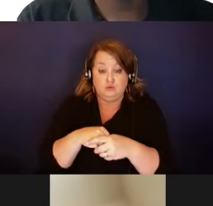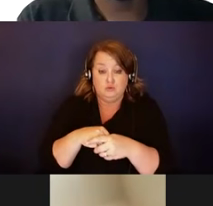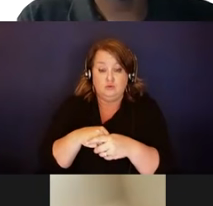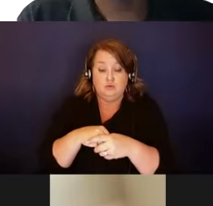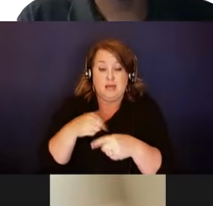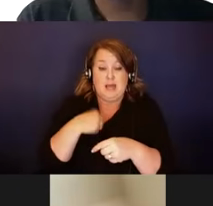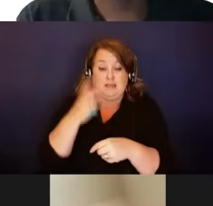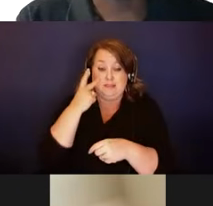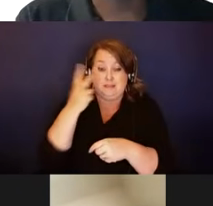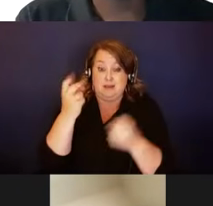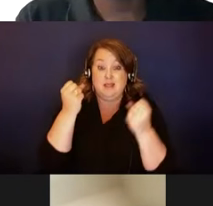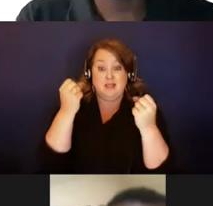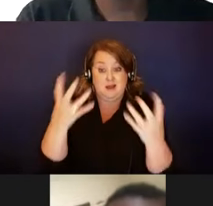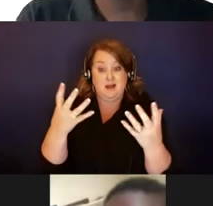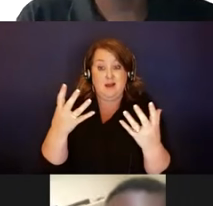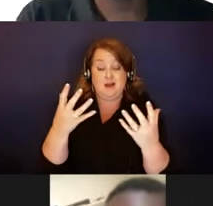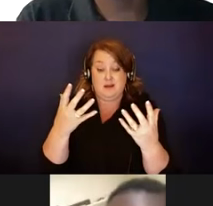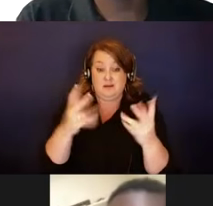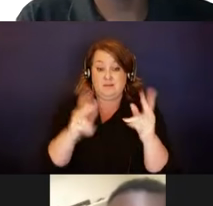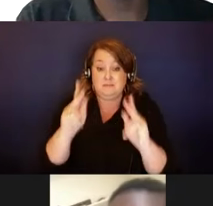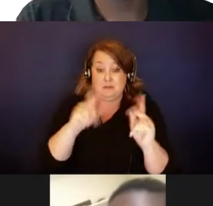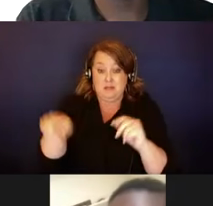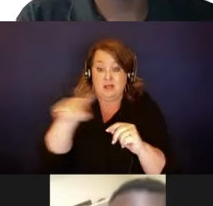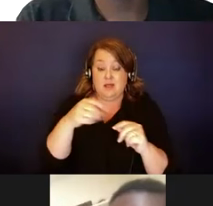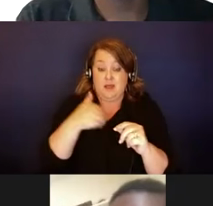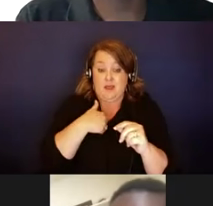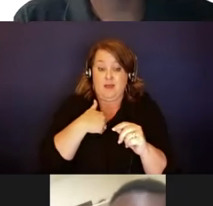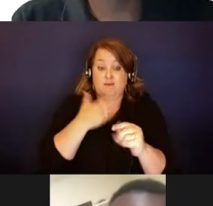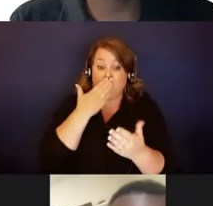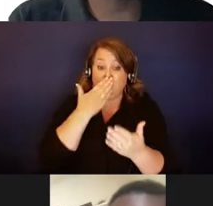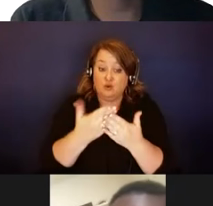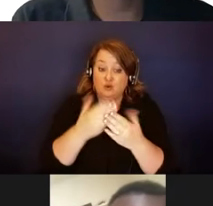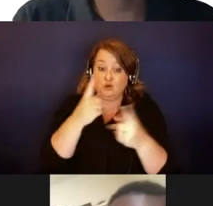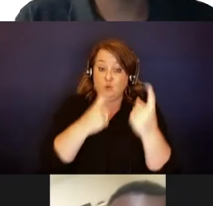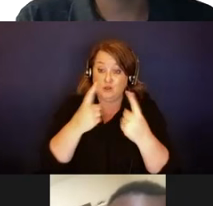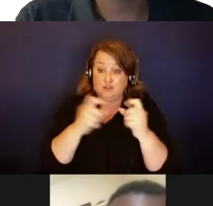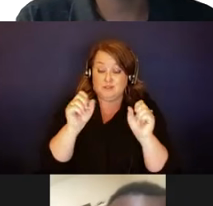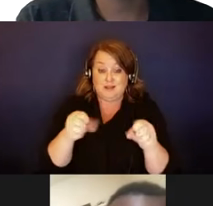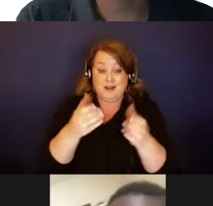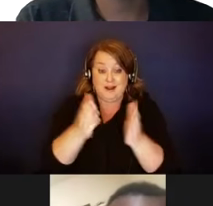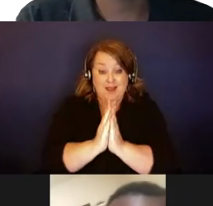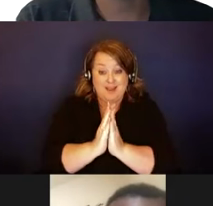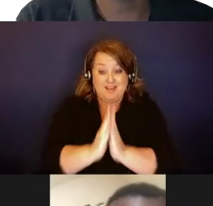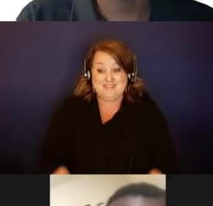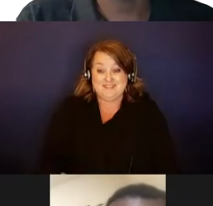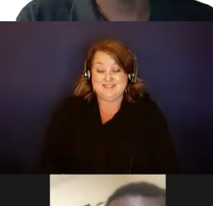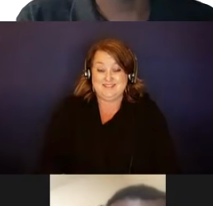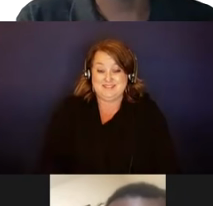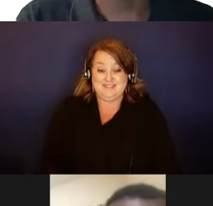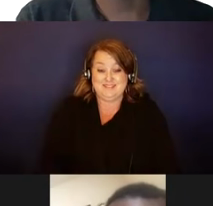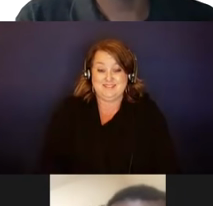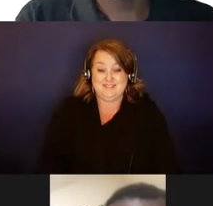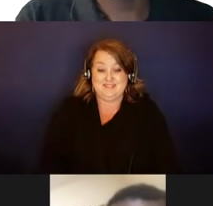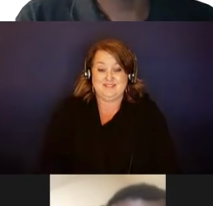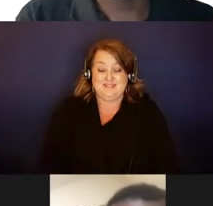see that a lot of our attendees have some really great questions to ask. All right,